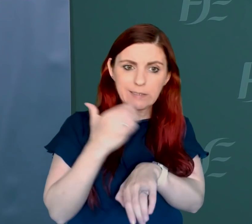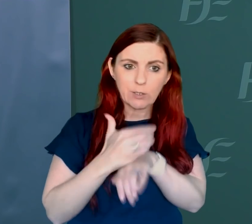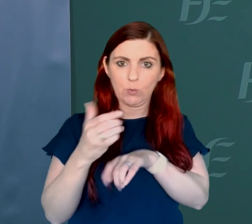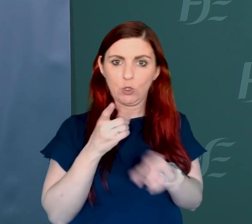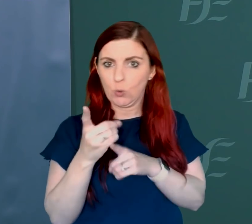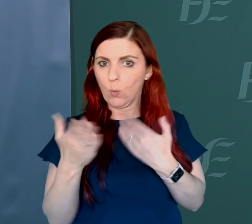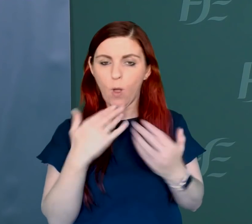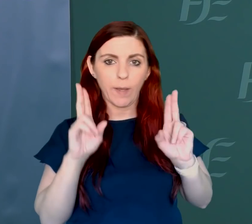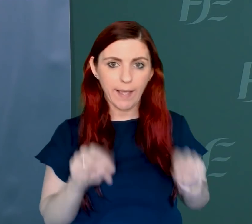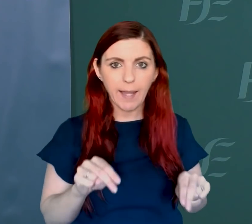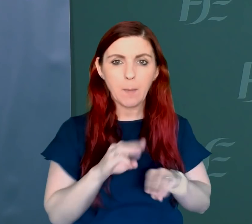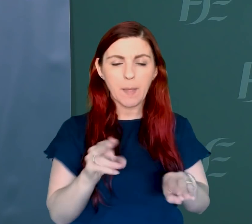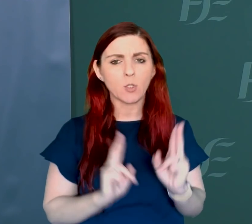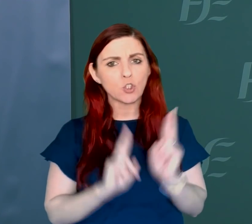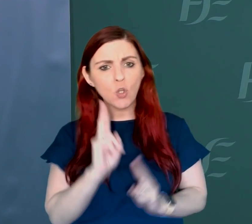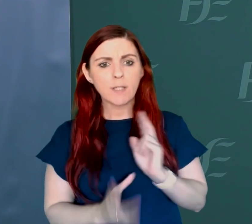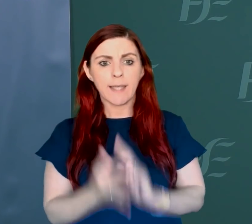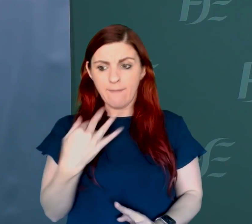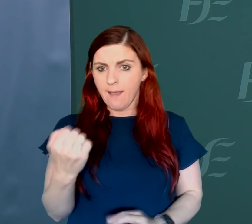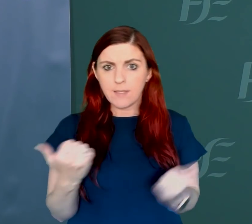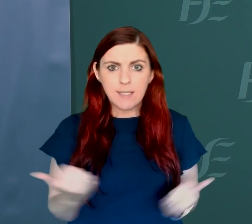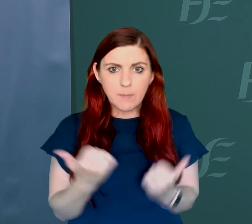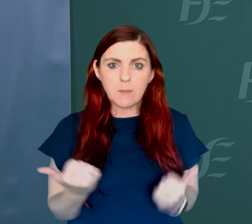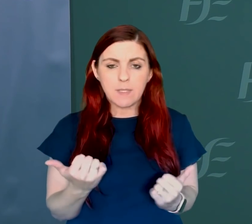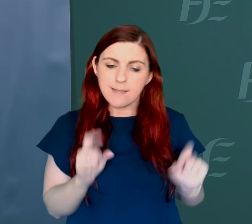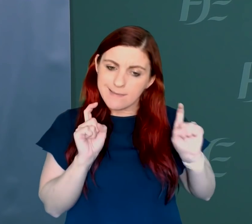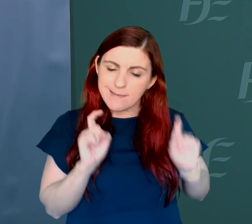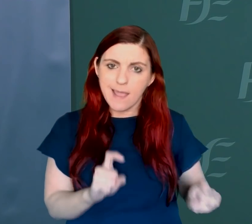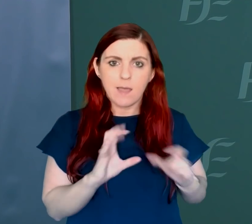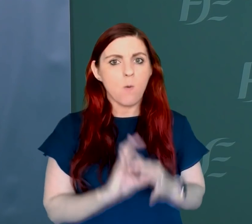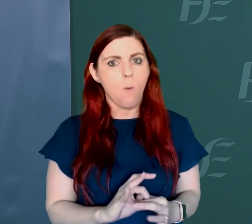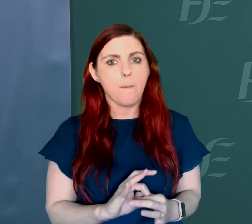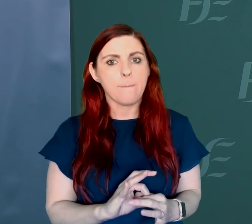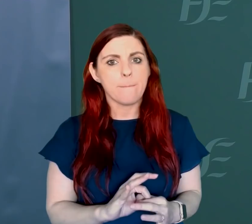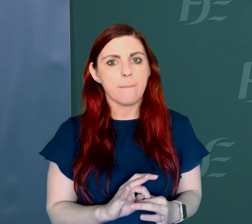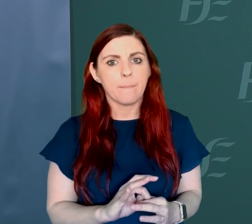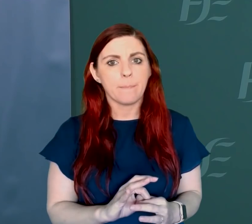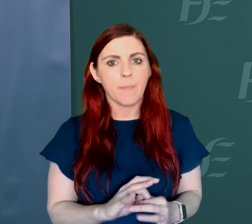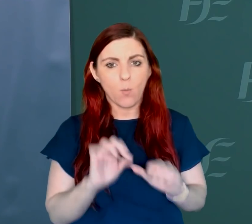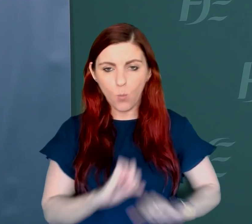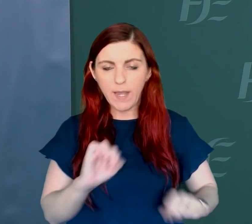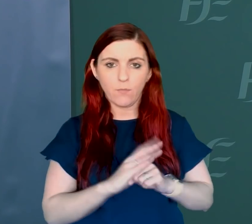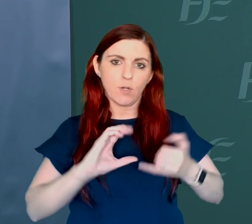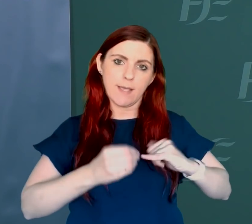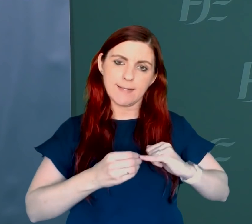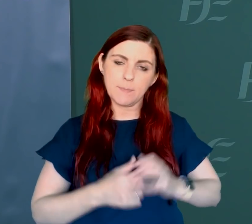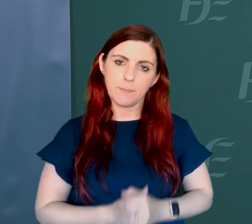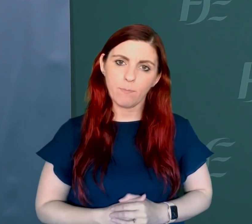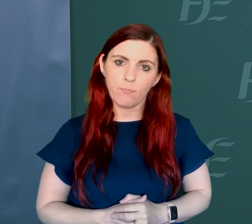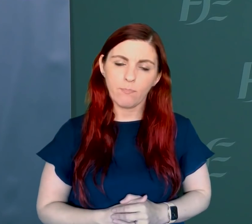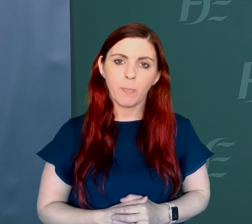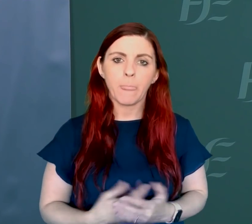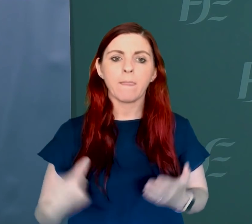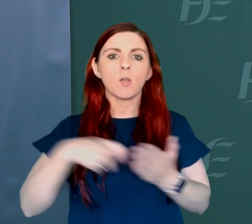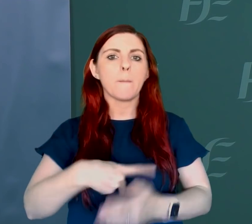can, and people should, if they are symptomatic, should stay at home awaiting a test. On the booster